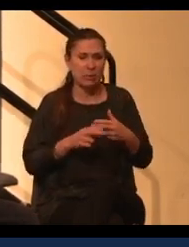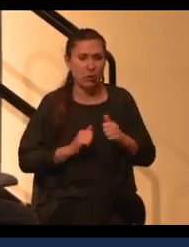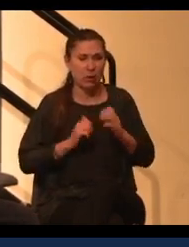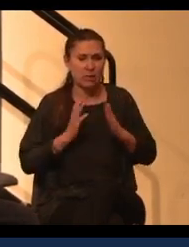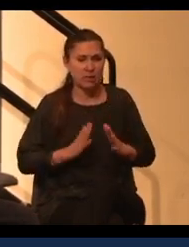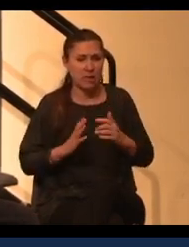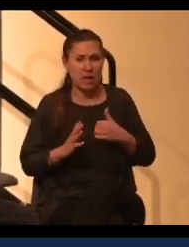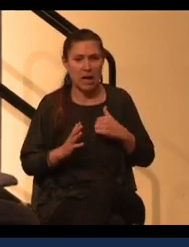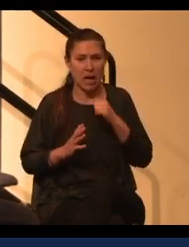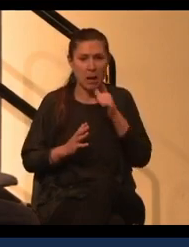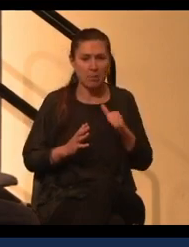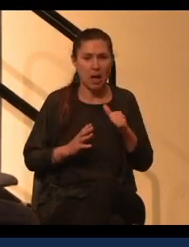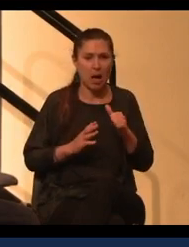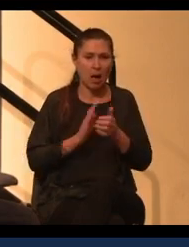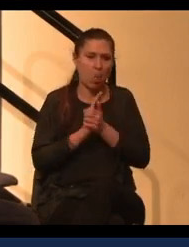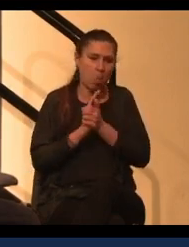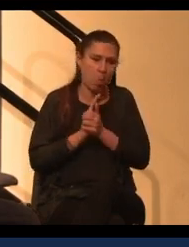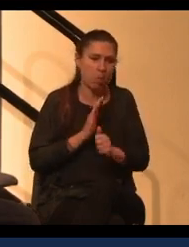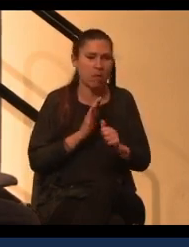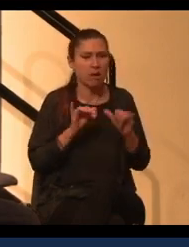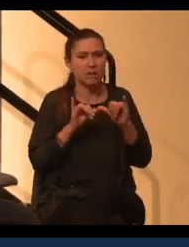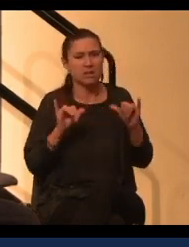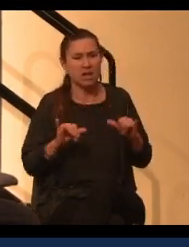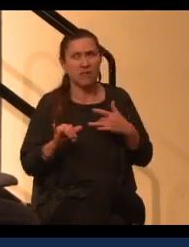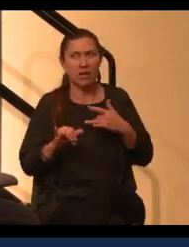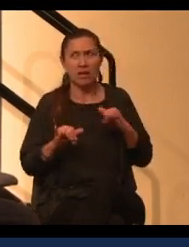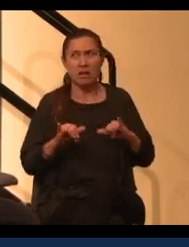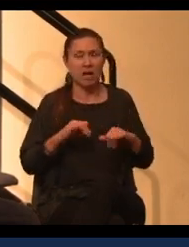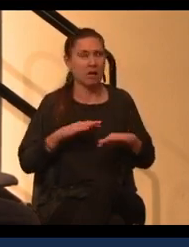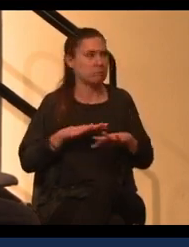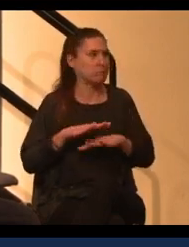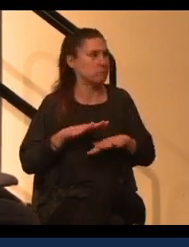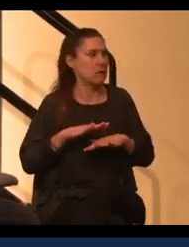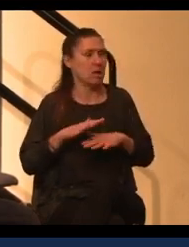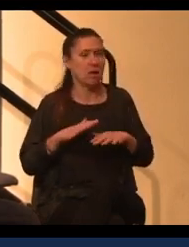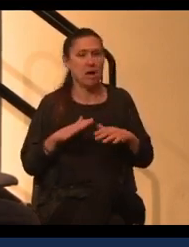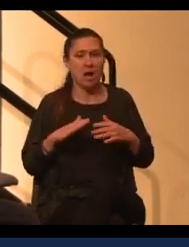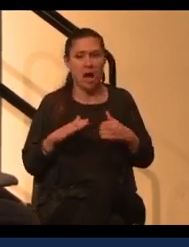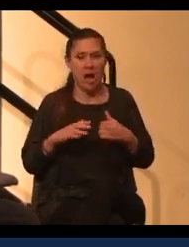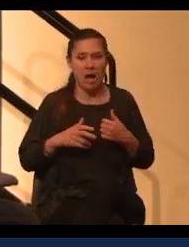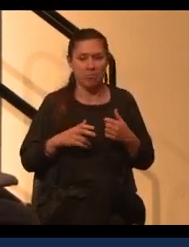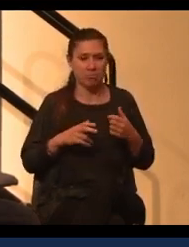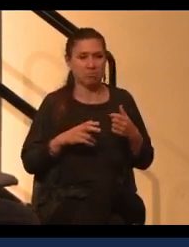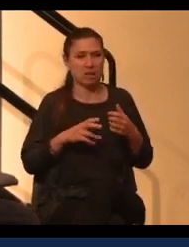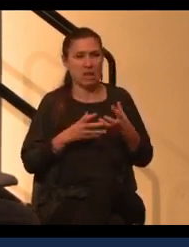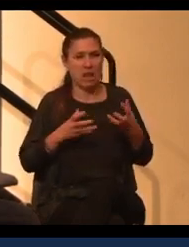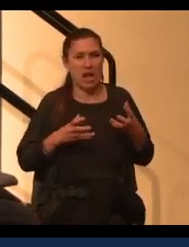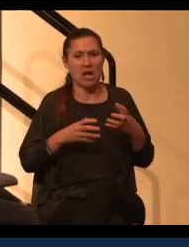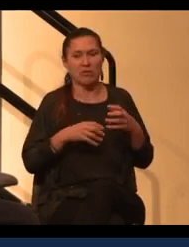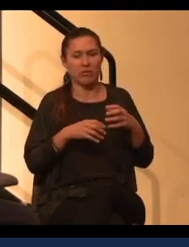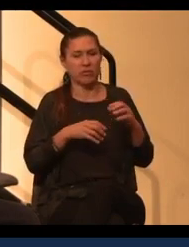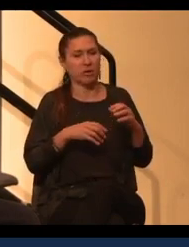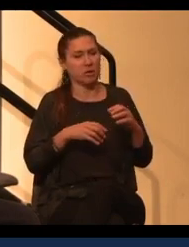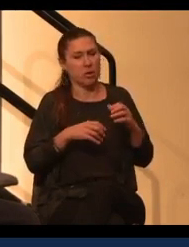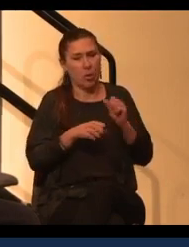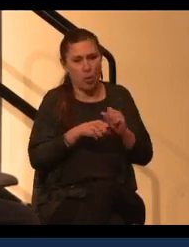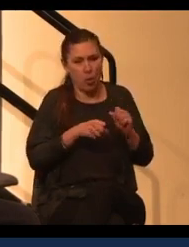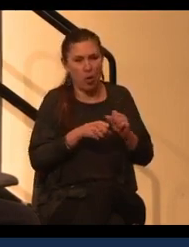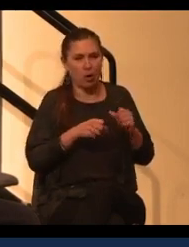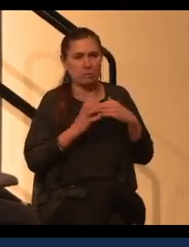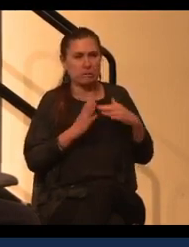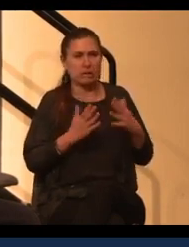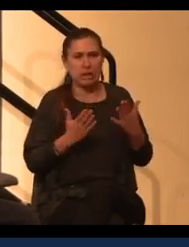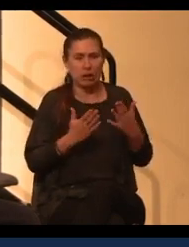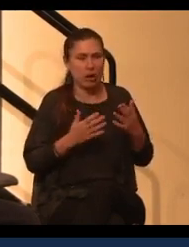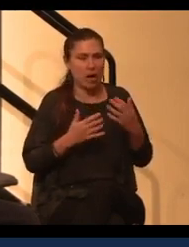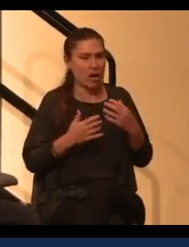the system, there's also this underlying fear like, well, I've invested so much in my studies. If I make the wrong move or piss off the wrong